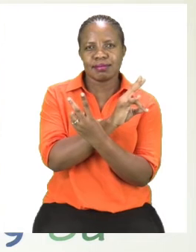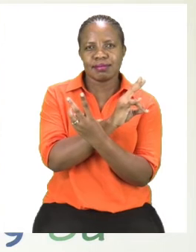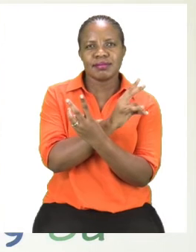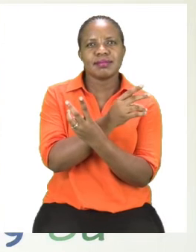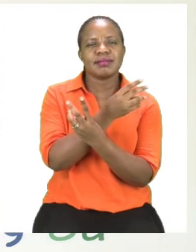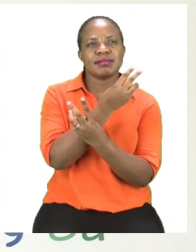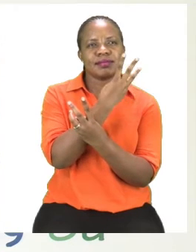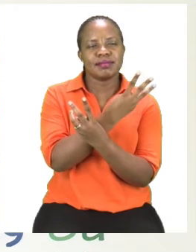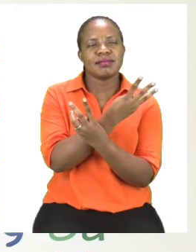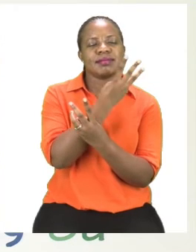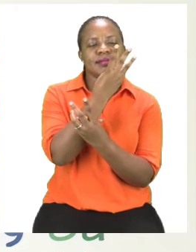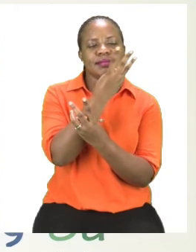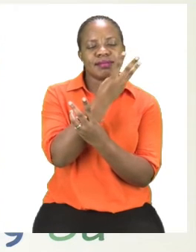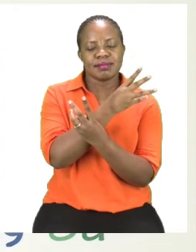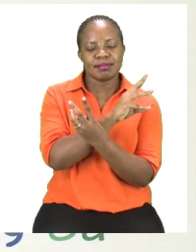36,